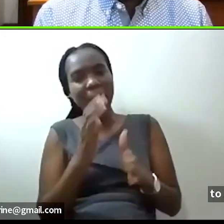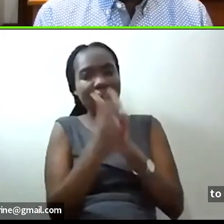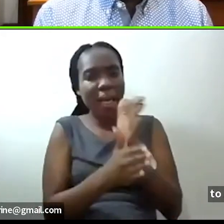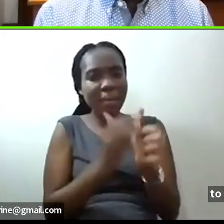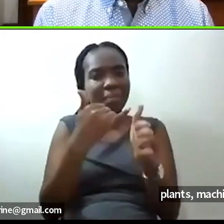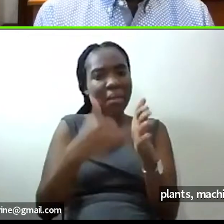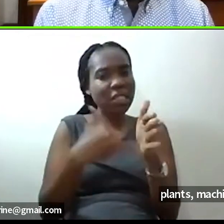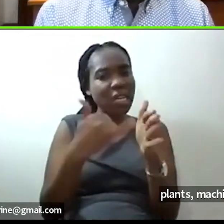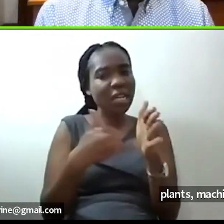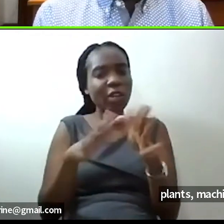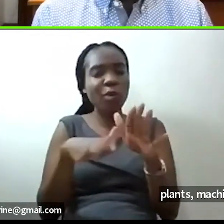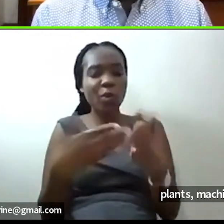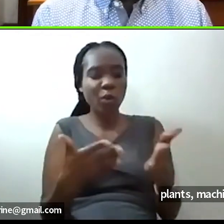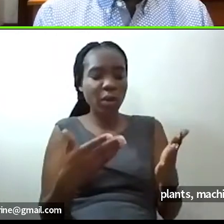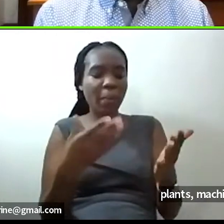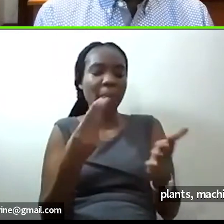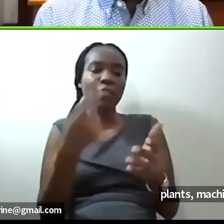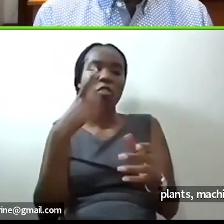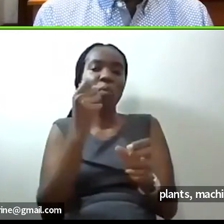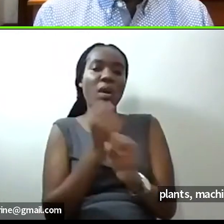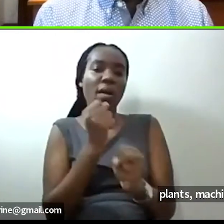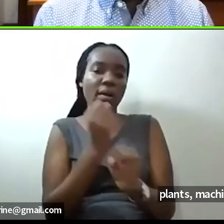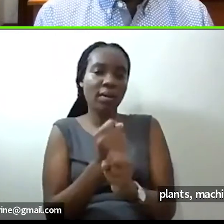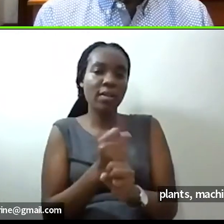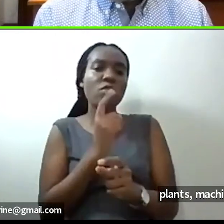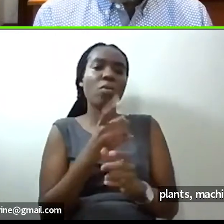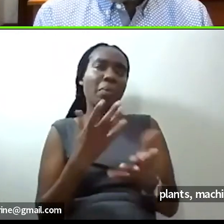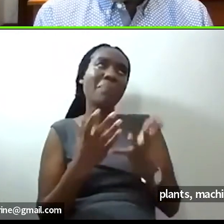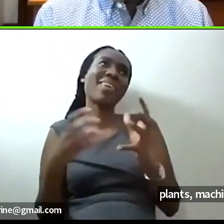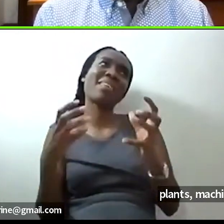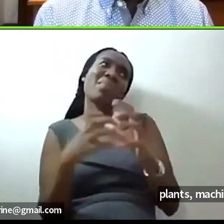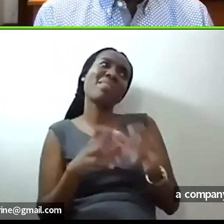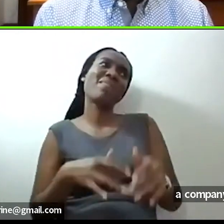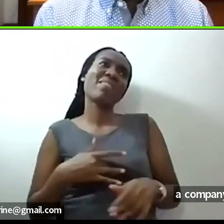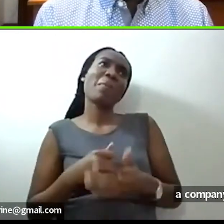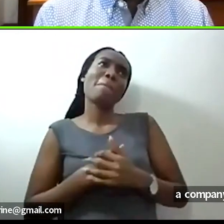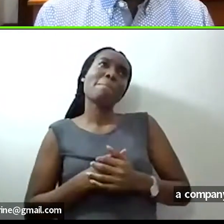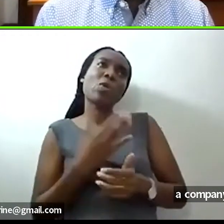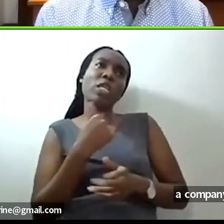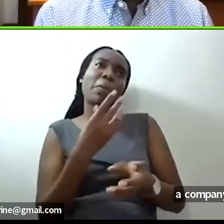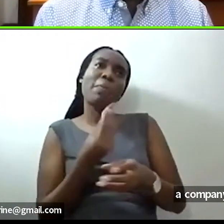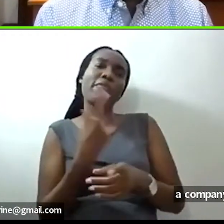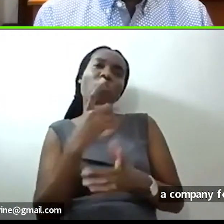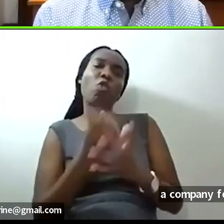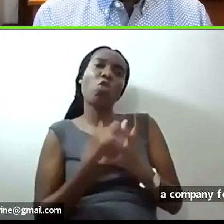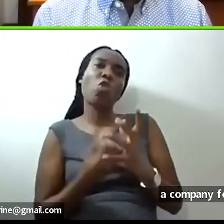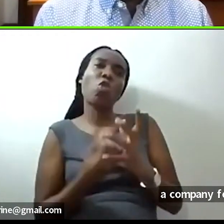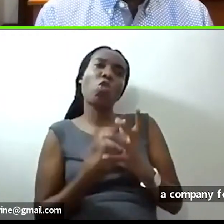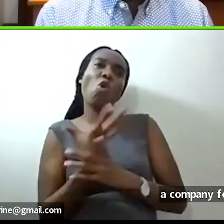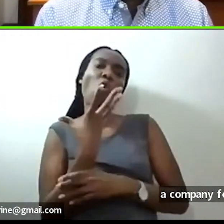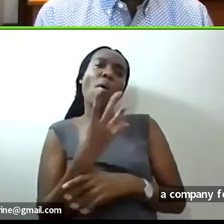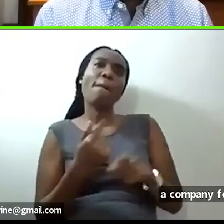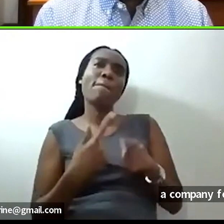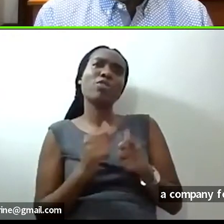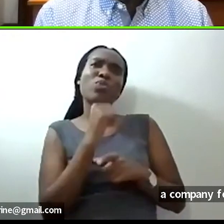capital. A company feels that they need money to grow, but they don't want to go and